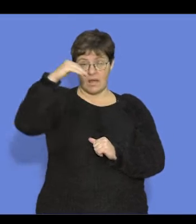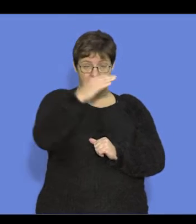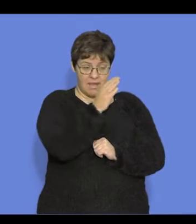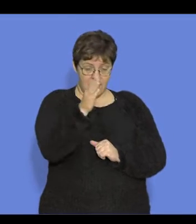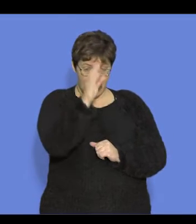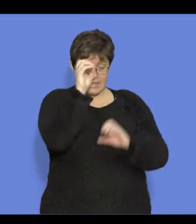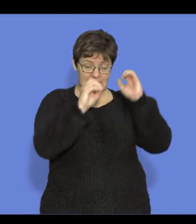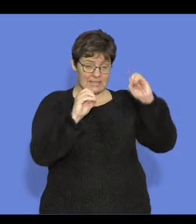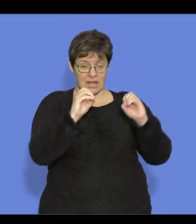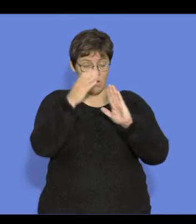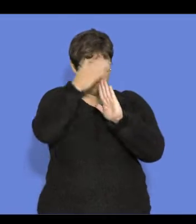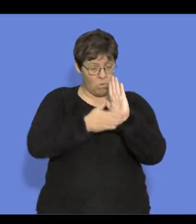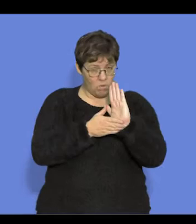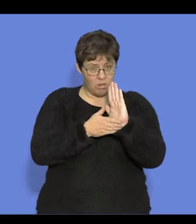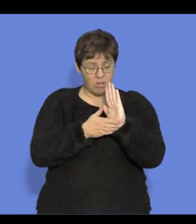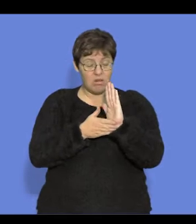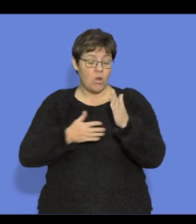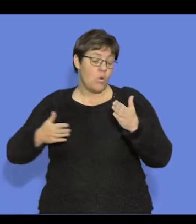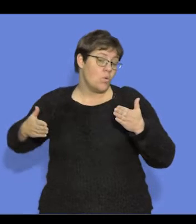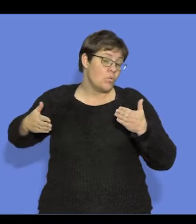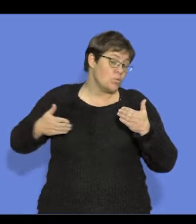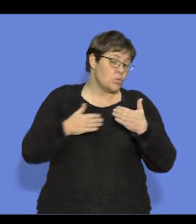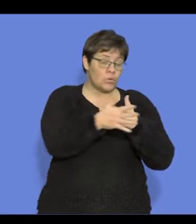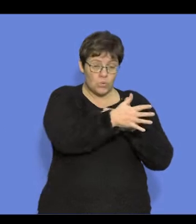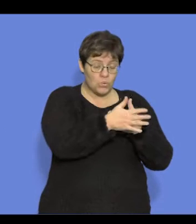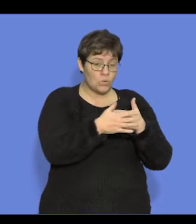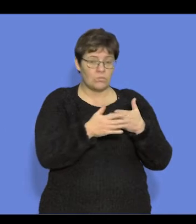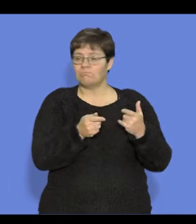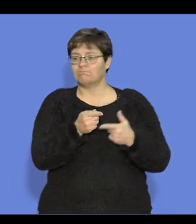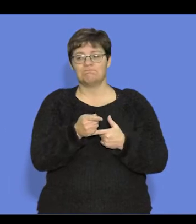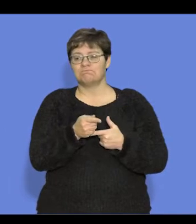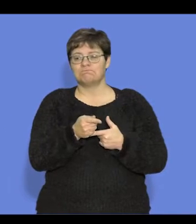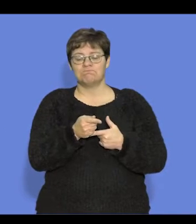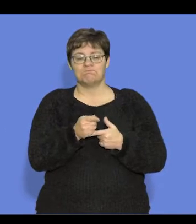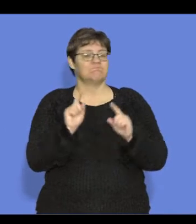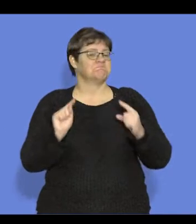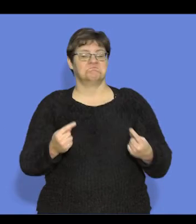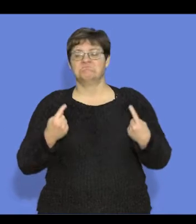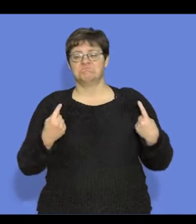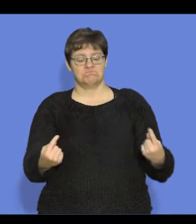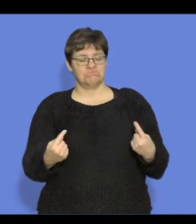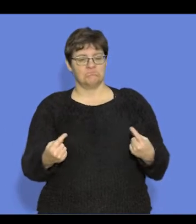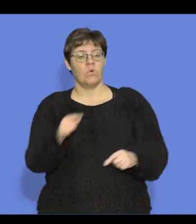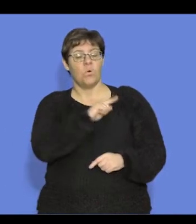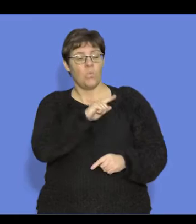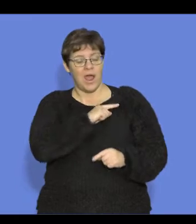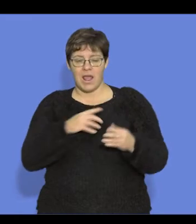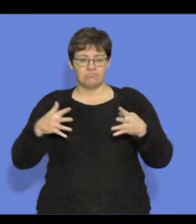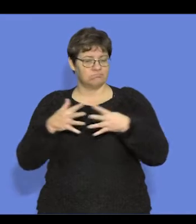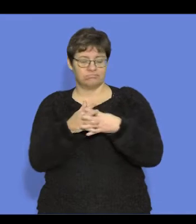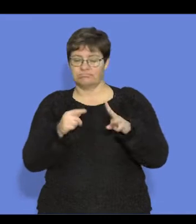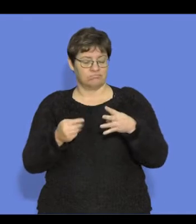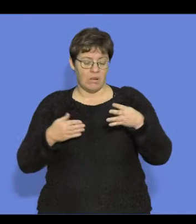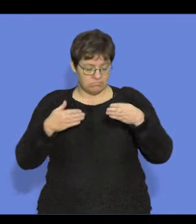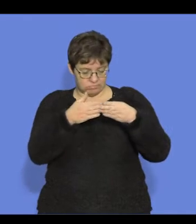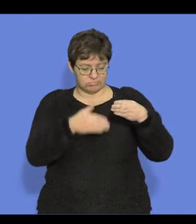walls, it can't go through the cell wall Casparian strip because it's impermeable. It's